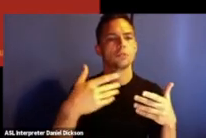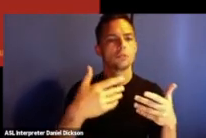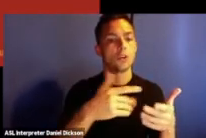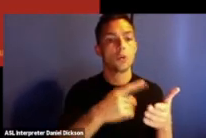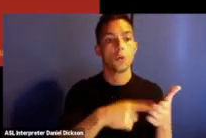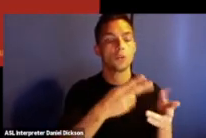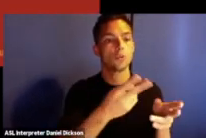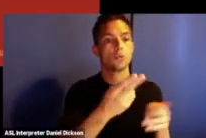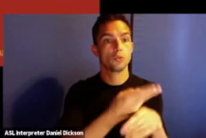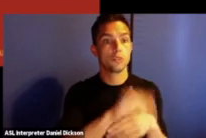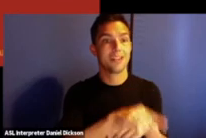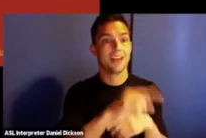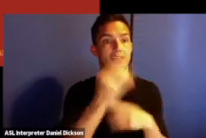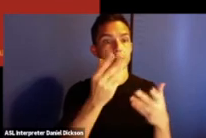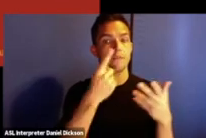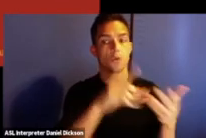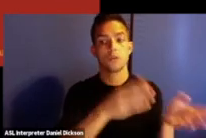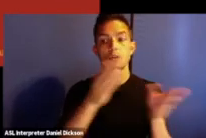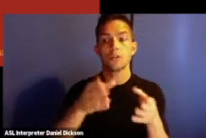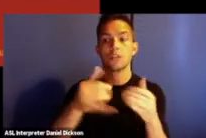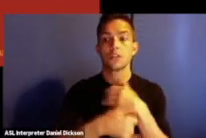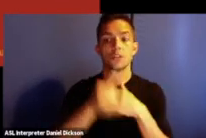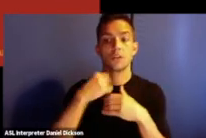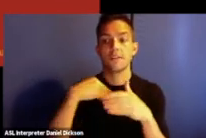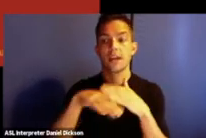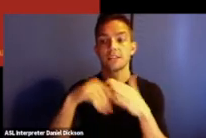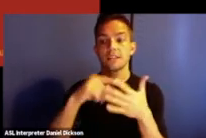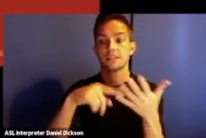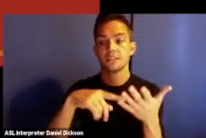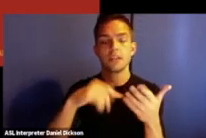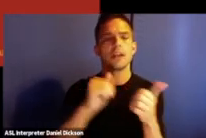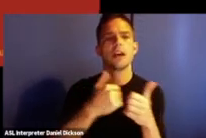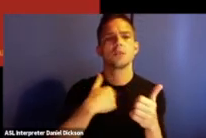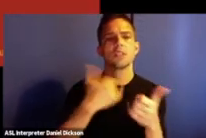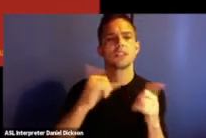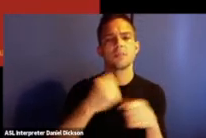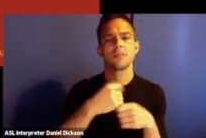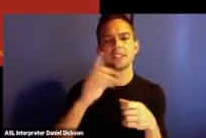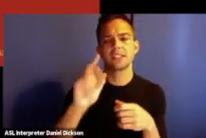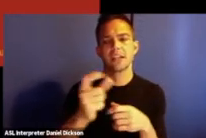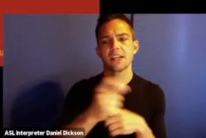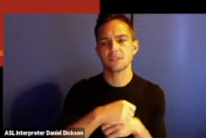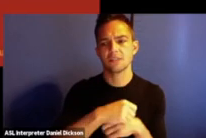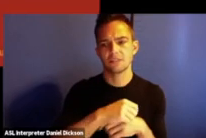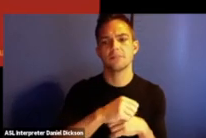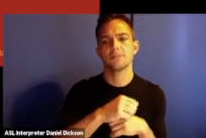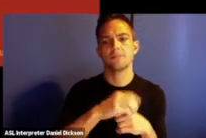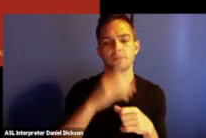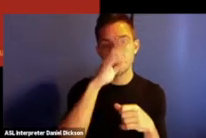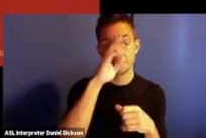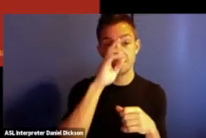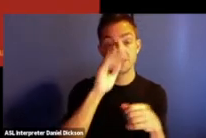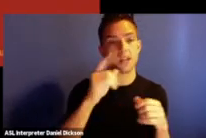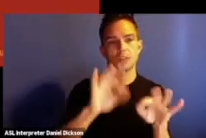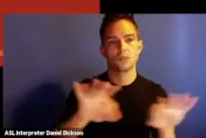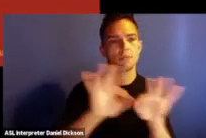for versus if you're in a country that doesn't have access to those things? How can we still make diagnoses early? And I think that's a really